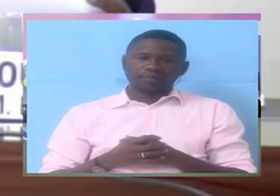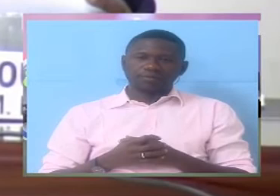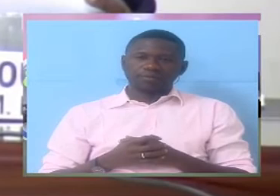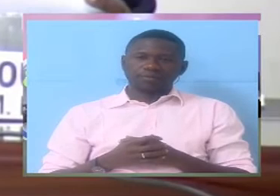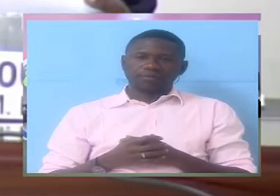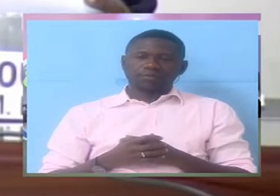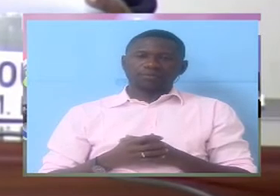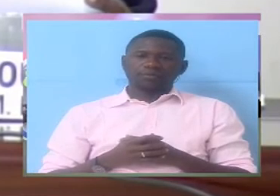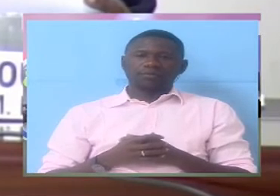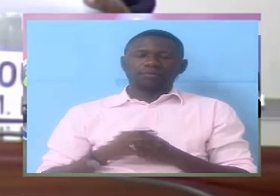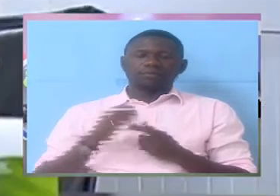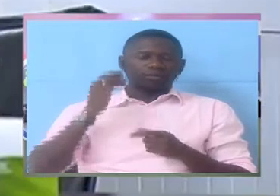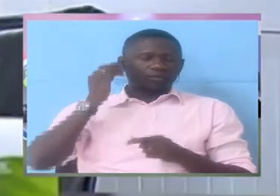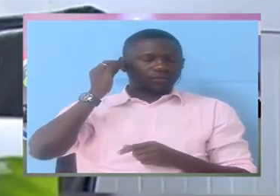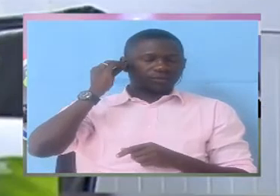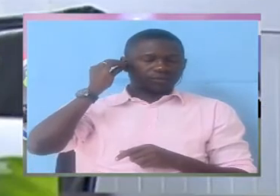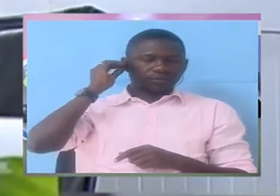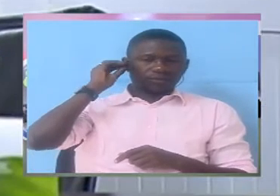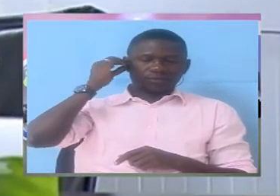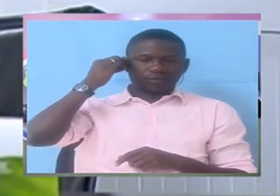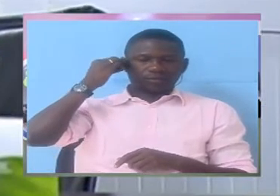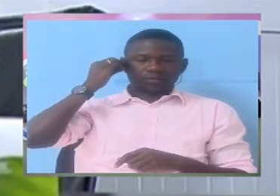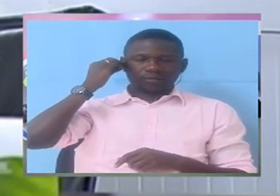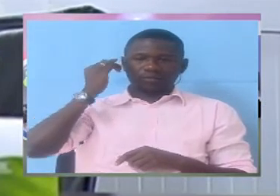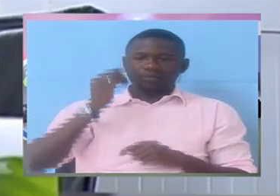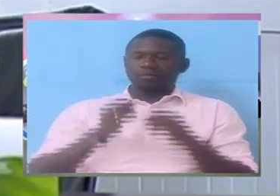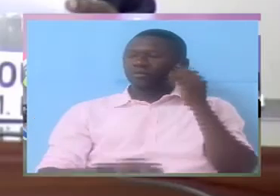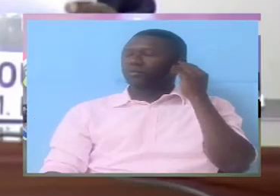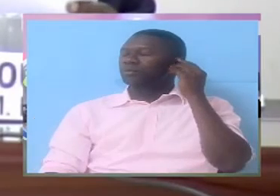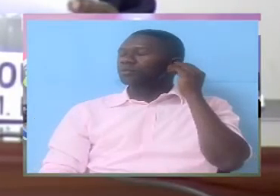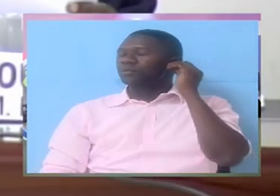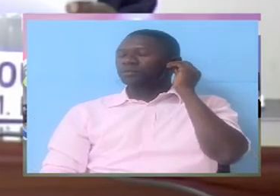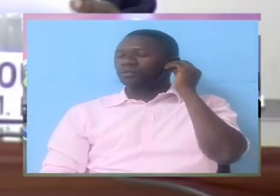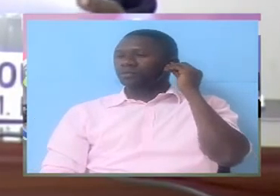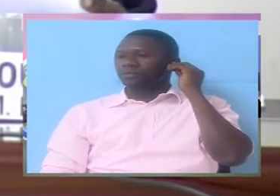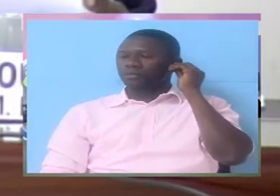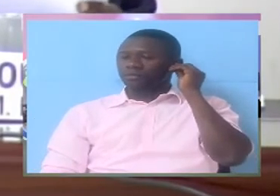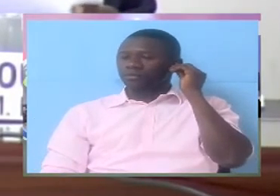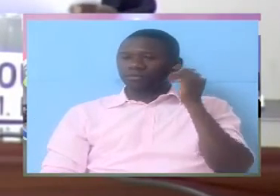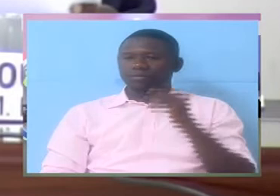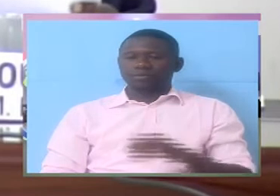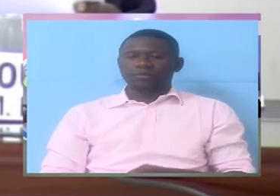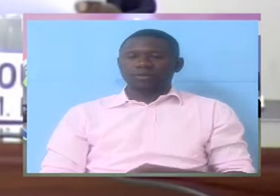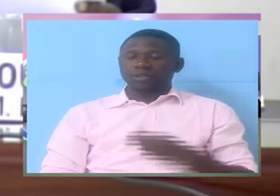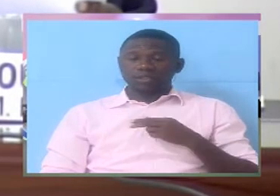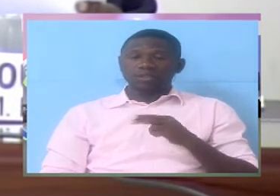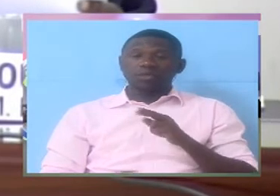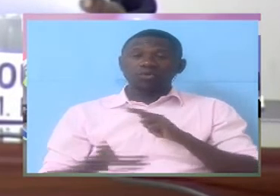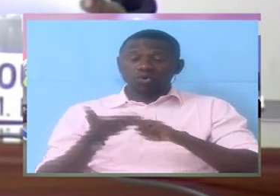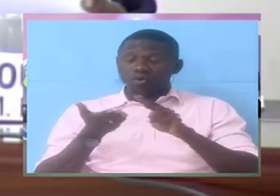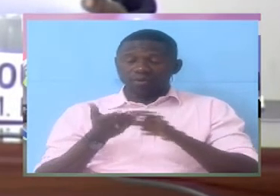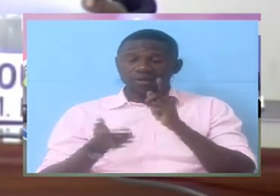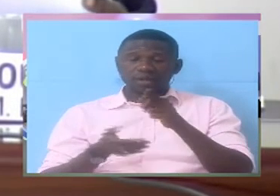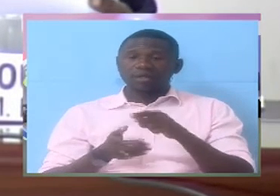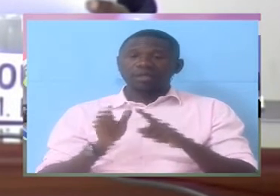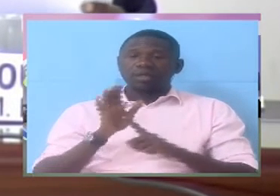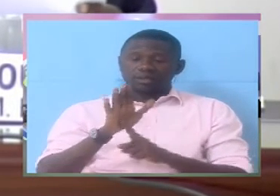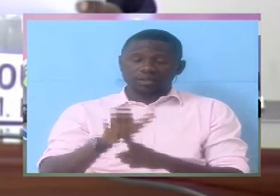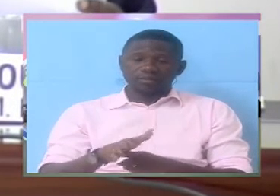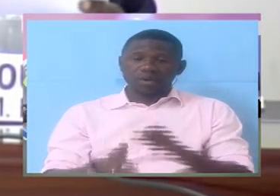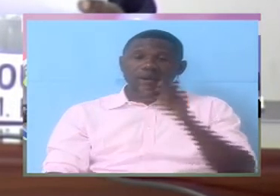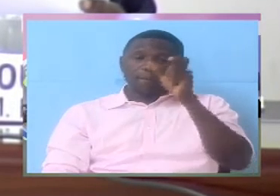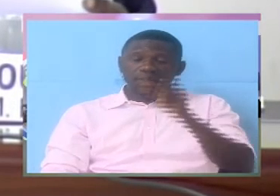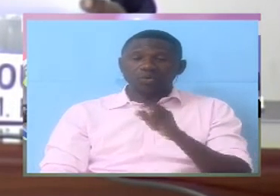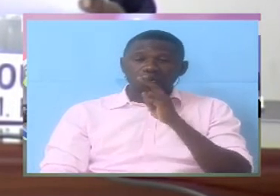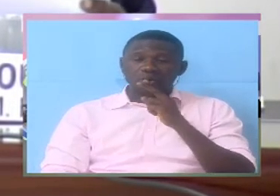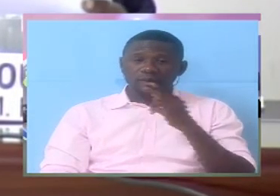part of the session. Was it normal that persons who were being interrogated